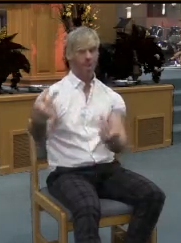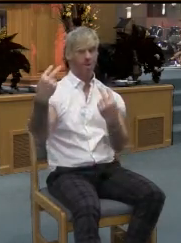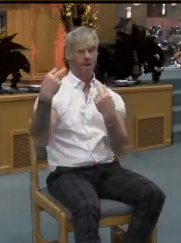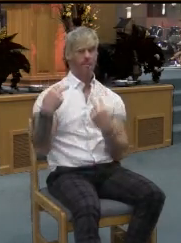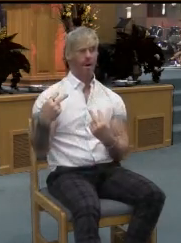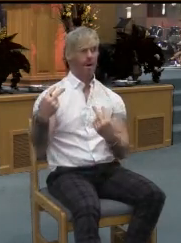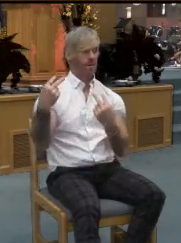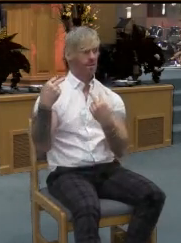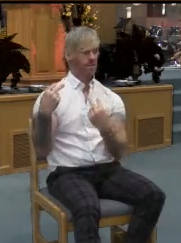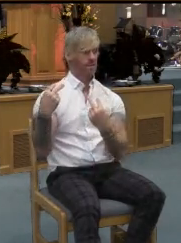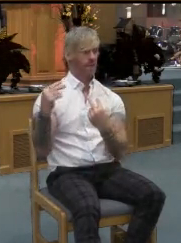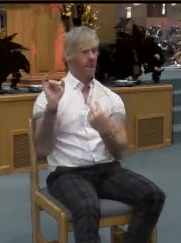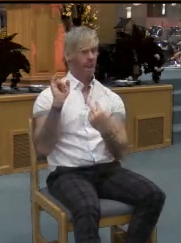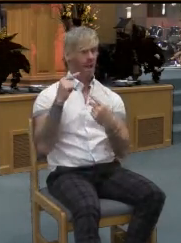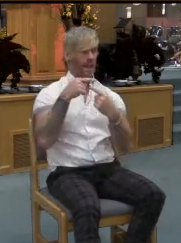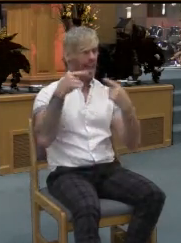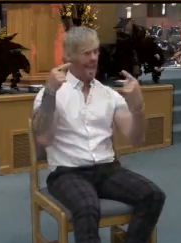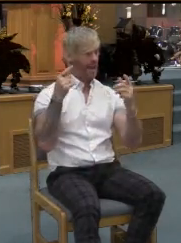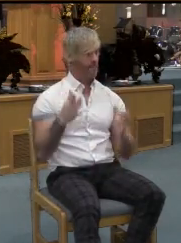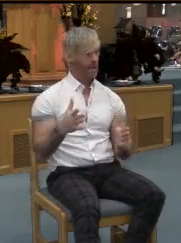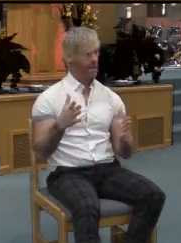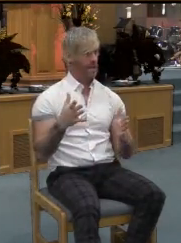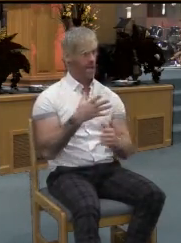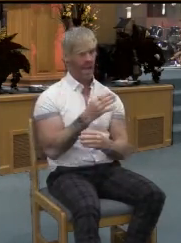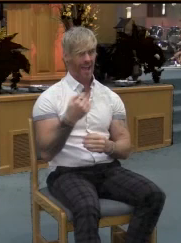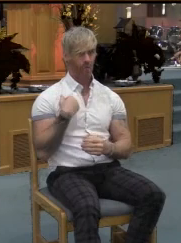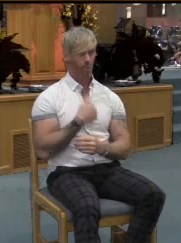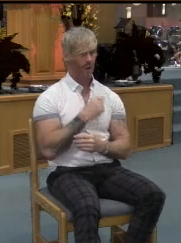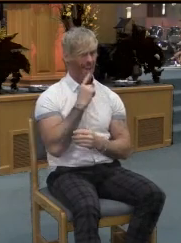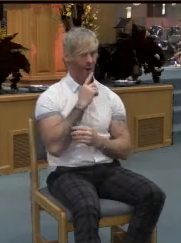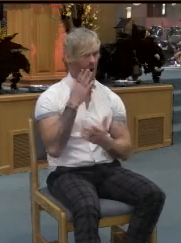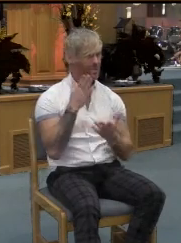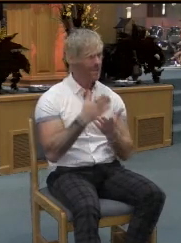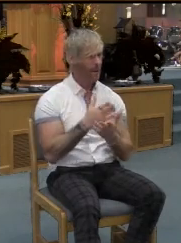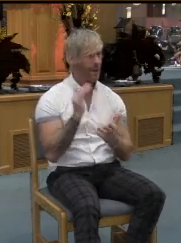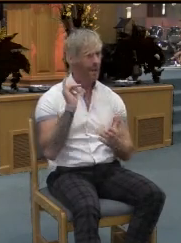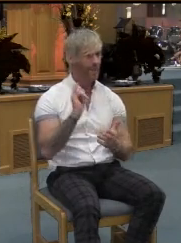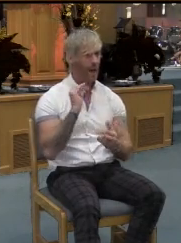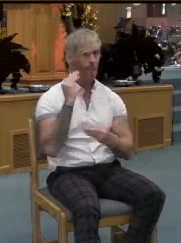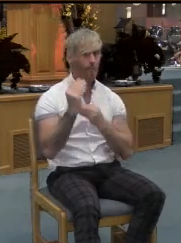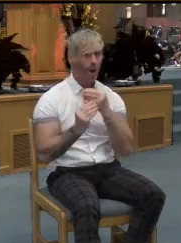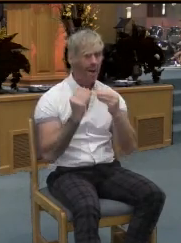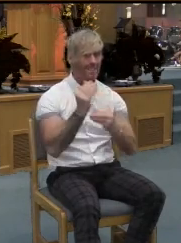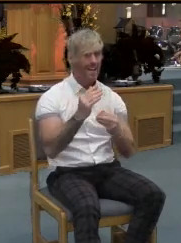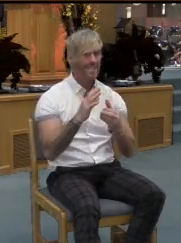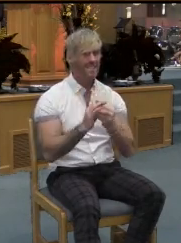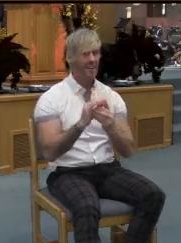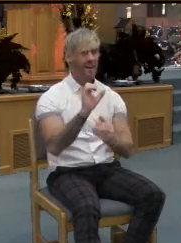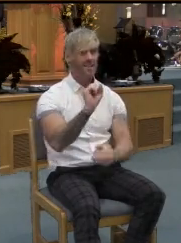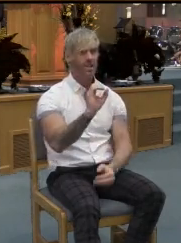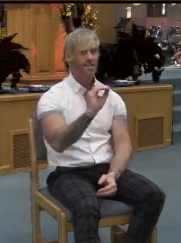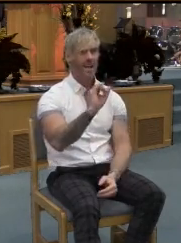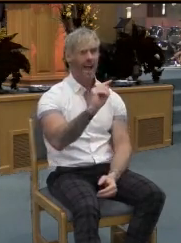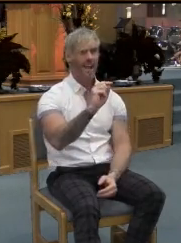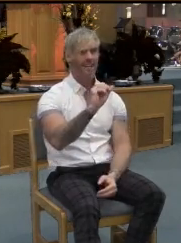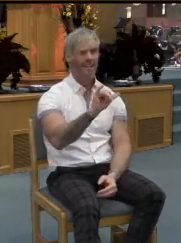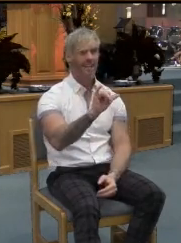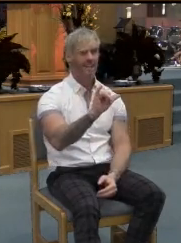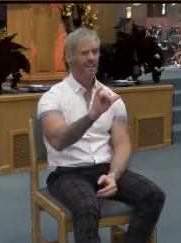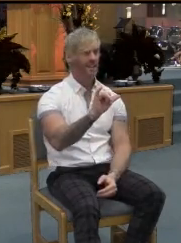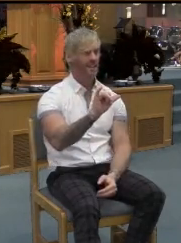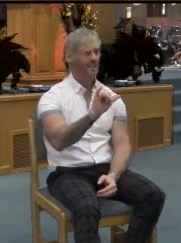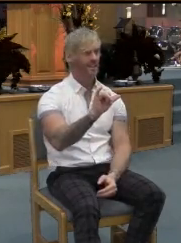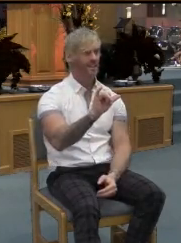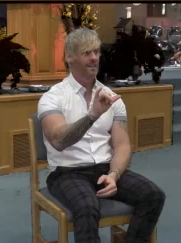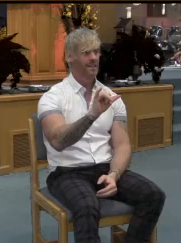And we're looked upon as people who are stopping the progress of society because we